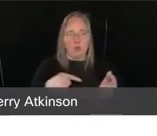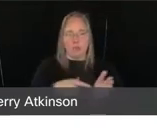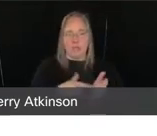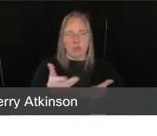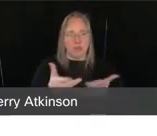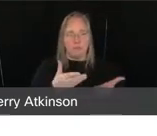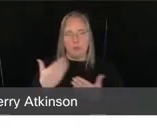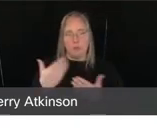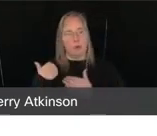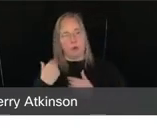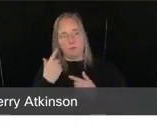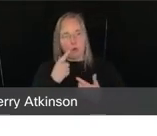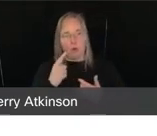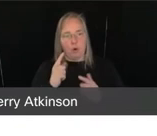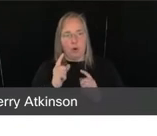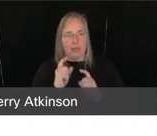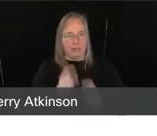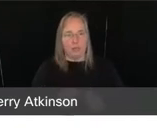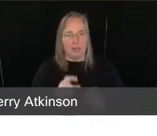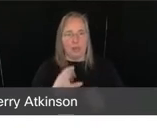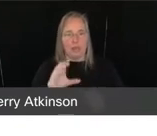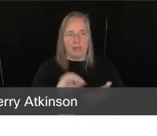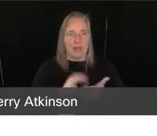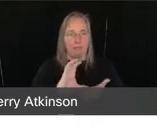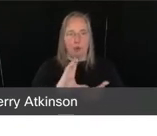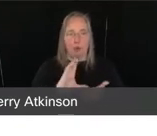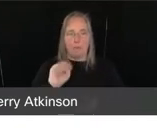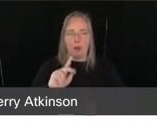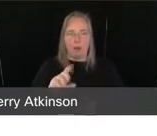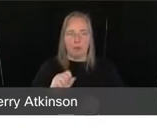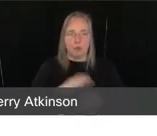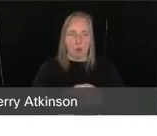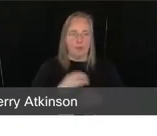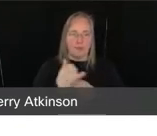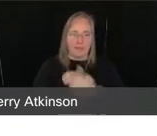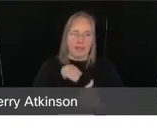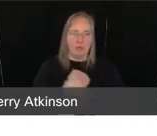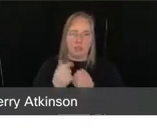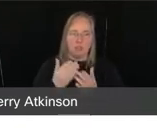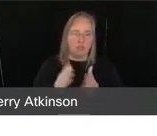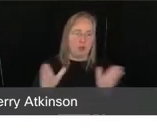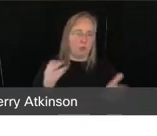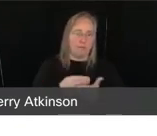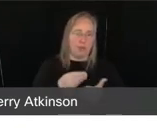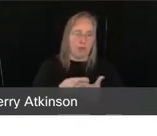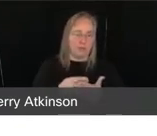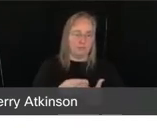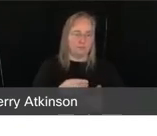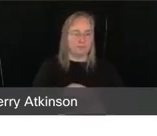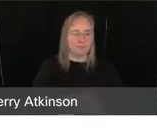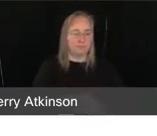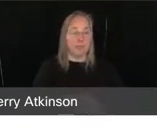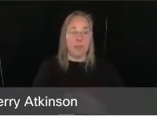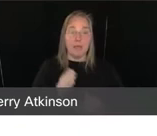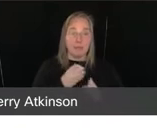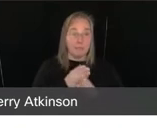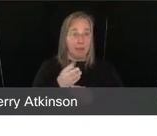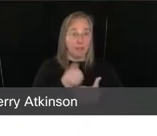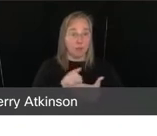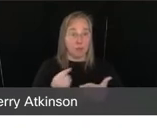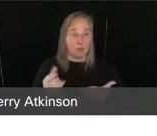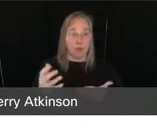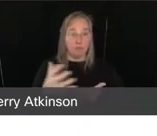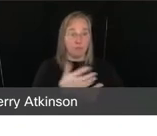issuing capital bonds on the county general fund. the main source of revenue